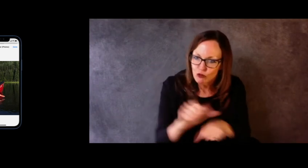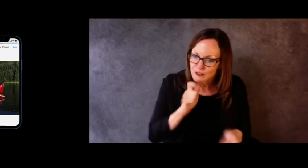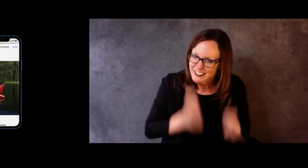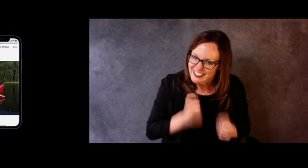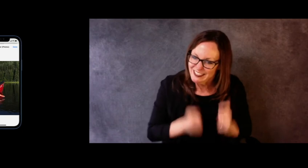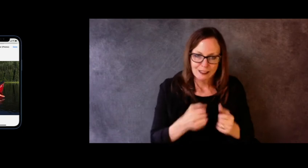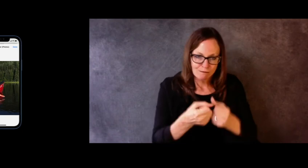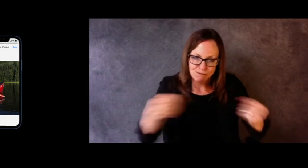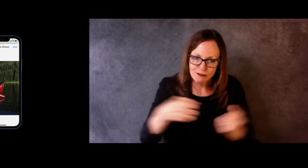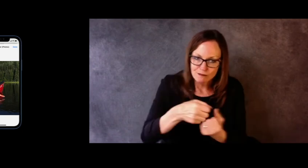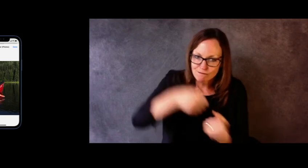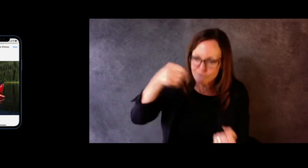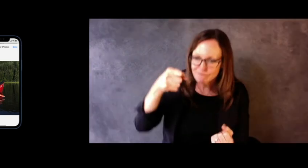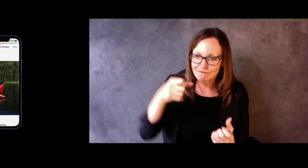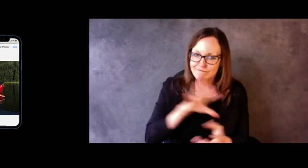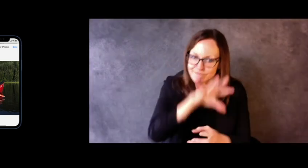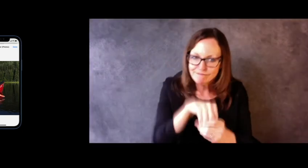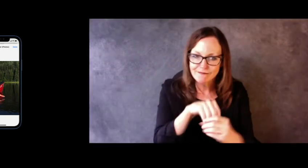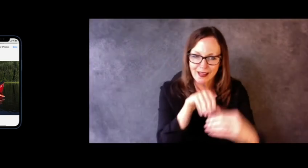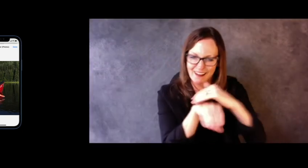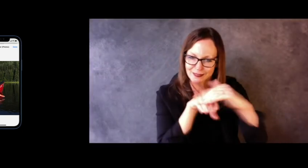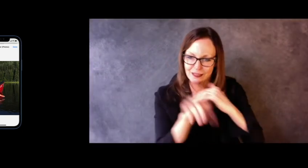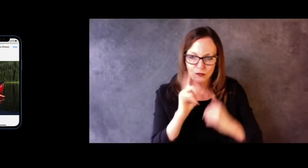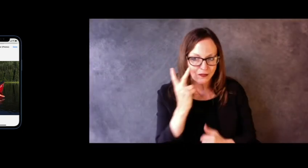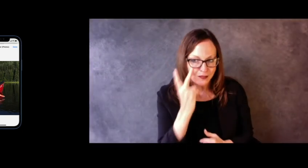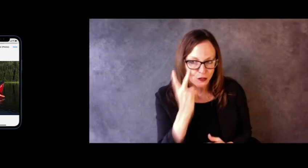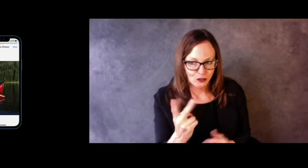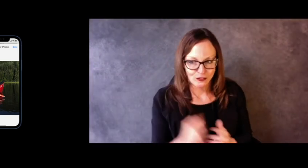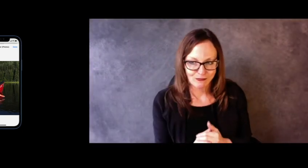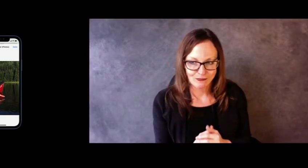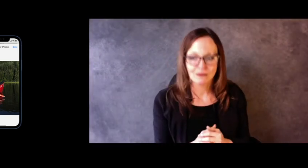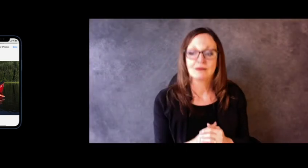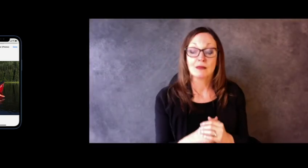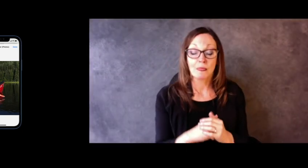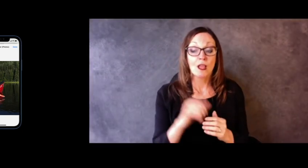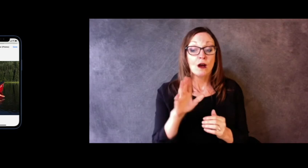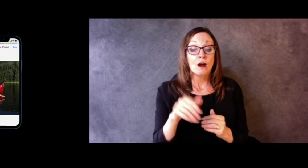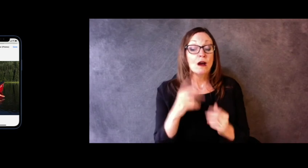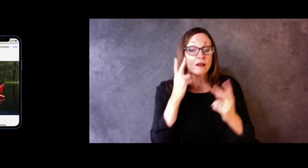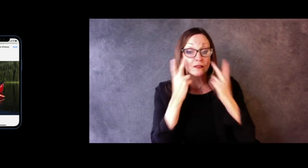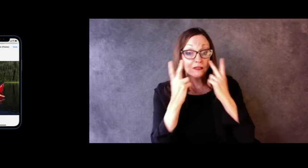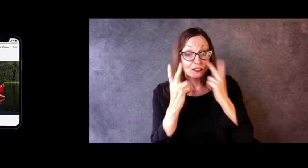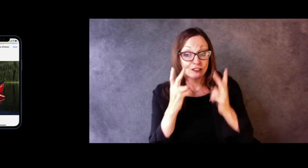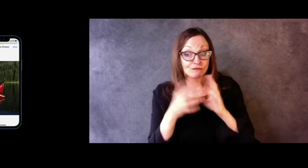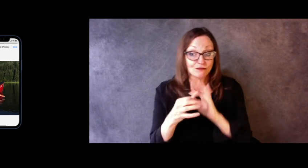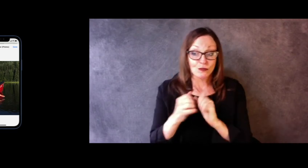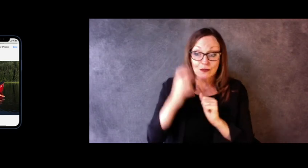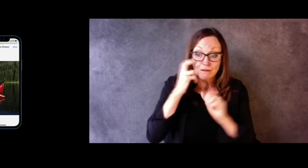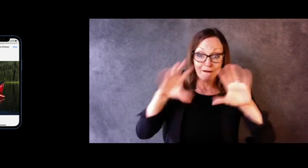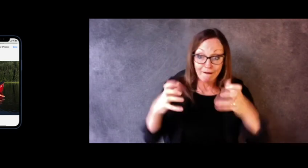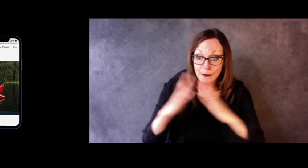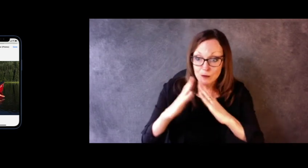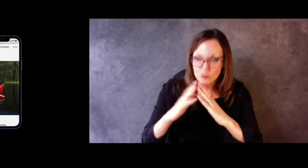images and photos within apps and on the web in full sentences. And now users can explore even more details about the